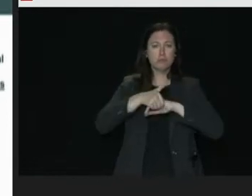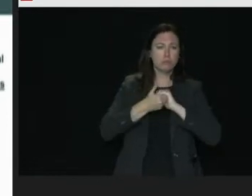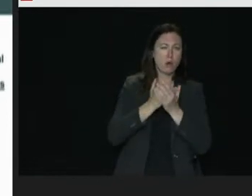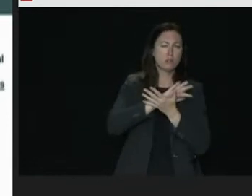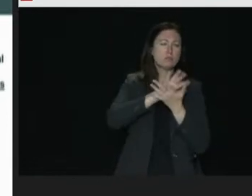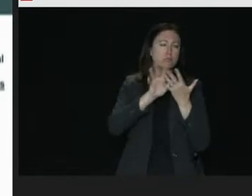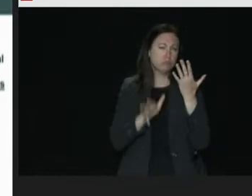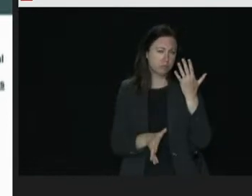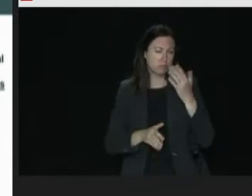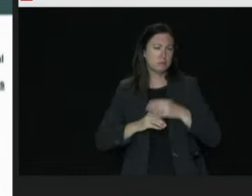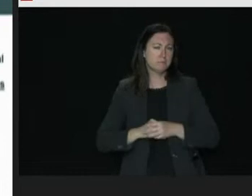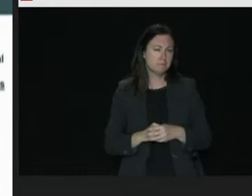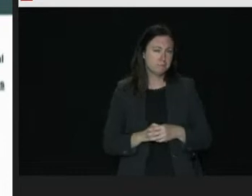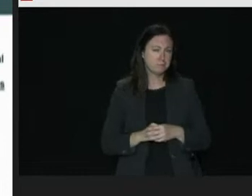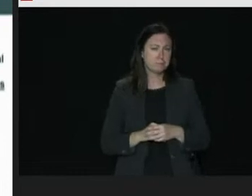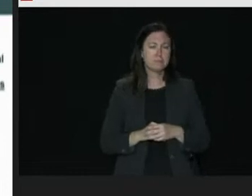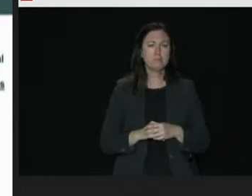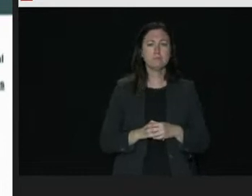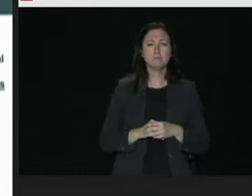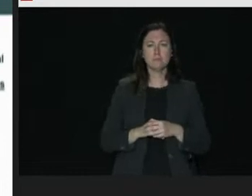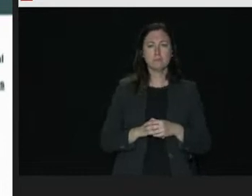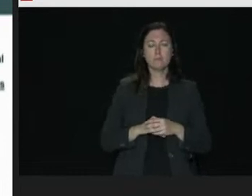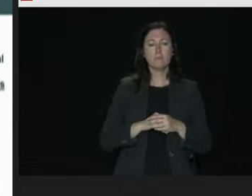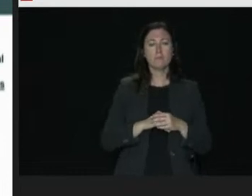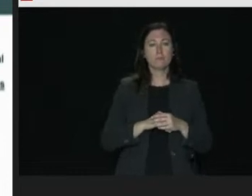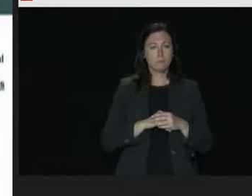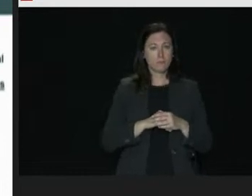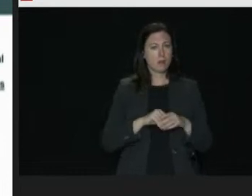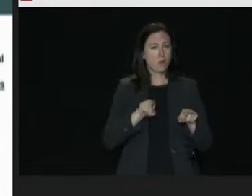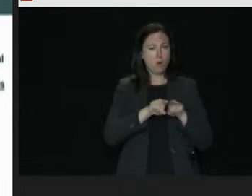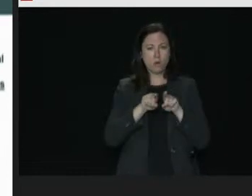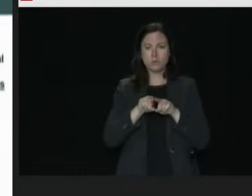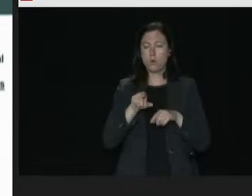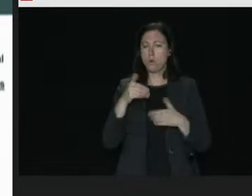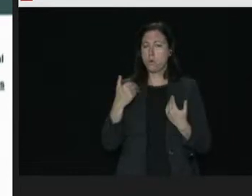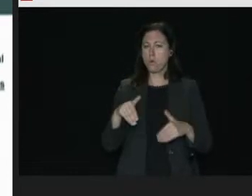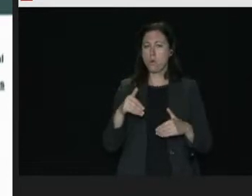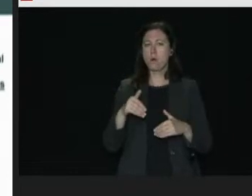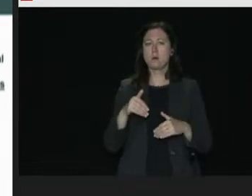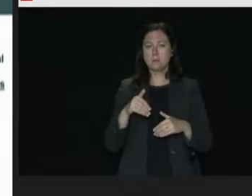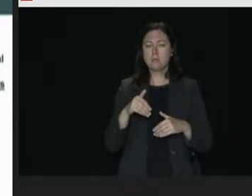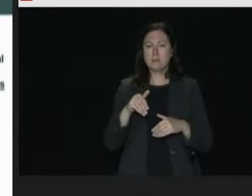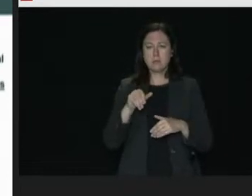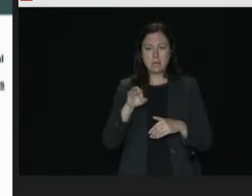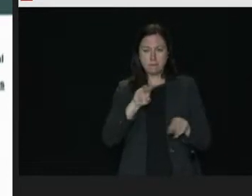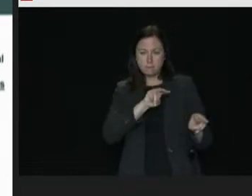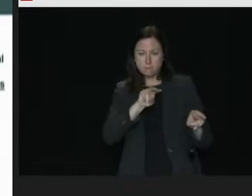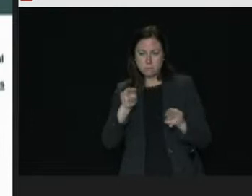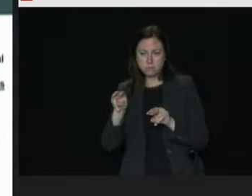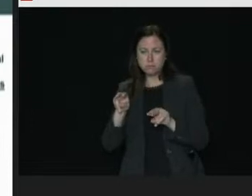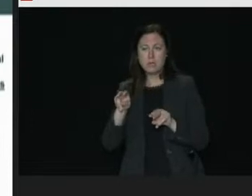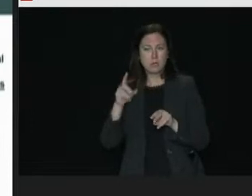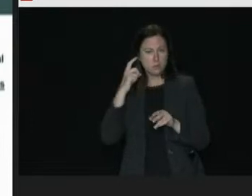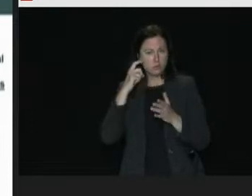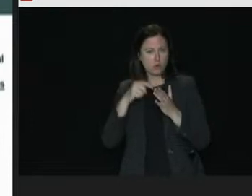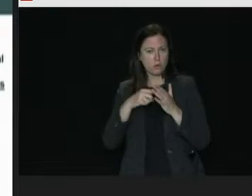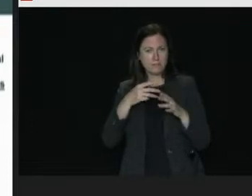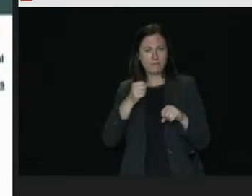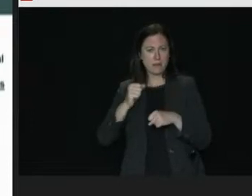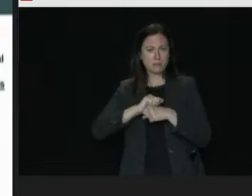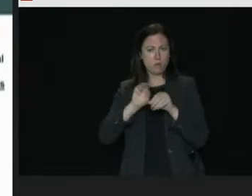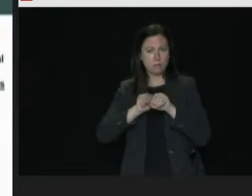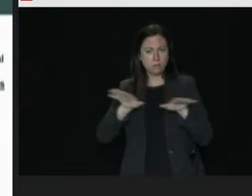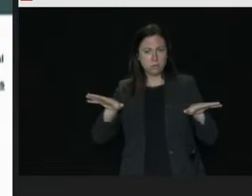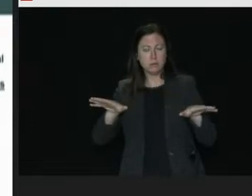masking and spacing, and closely monitoring and quickly reapplying public health measures to slow rapid spreads and